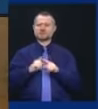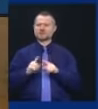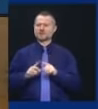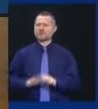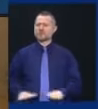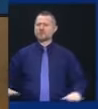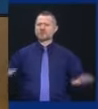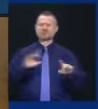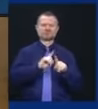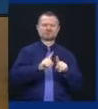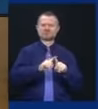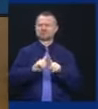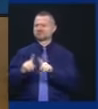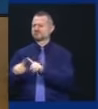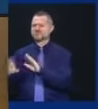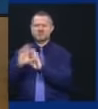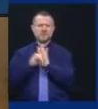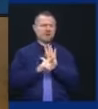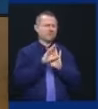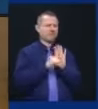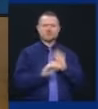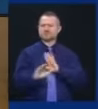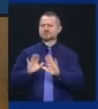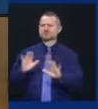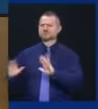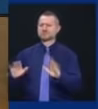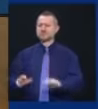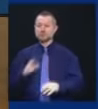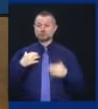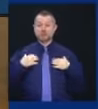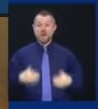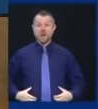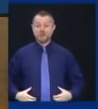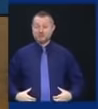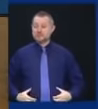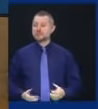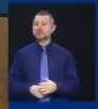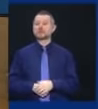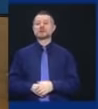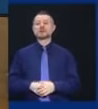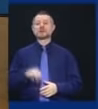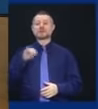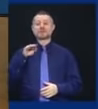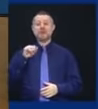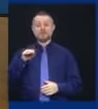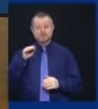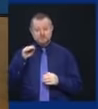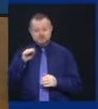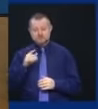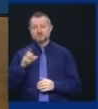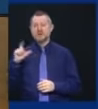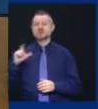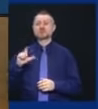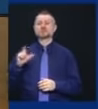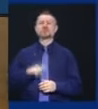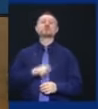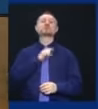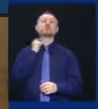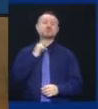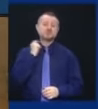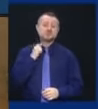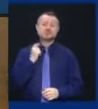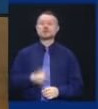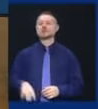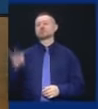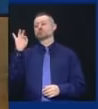spectrum. We have rabbis who are with us today. We have imams who are with us today. We have priests who are with us today. We have pastors who are with us